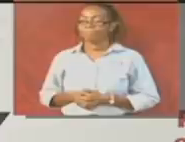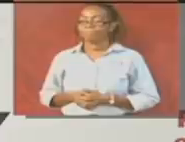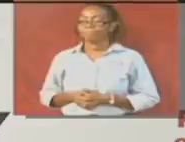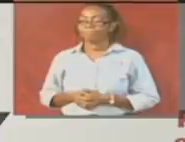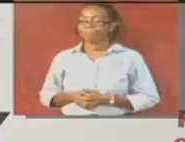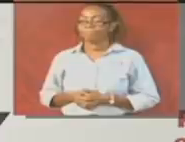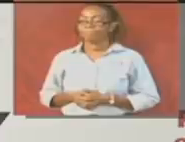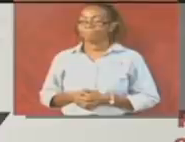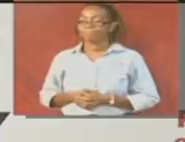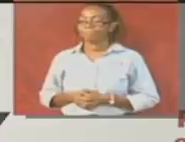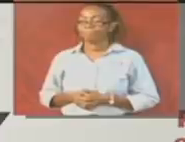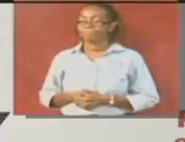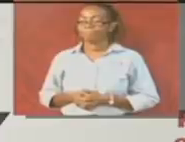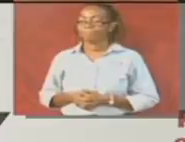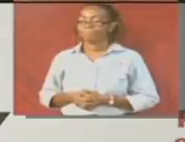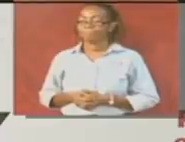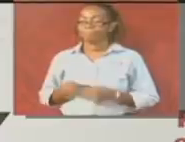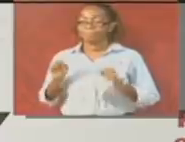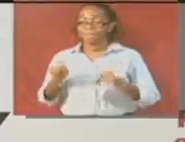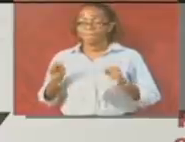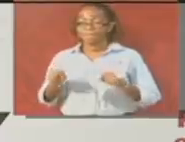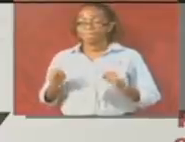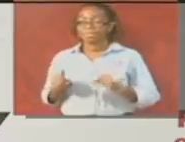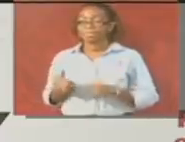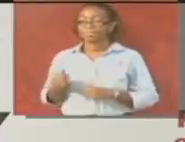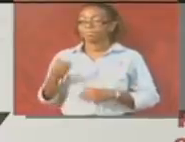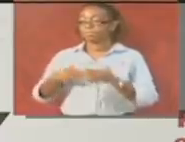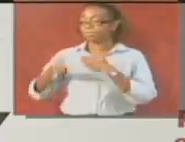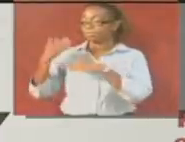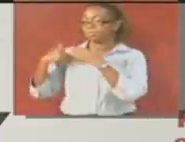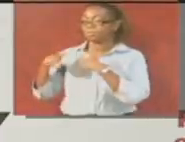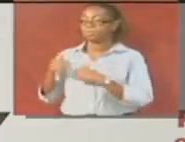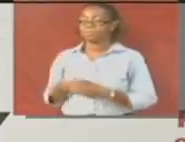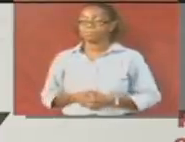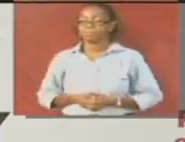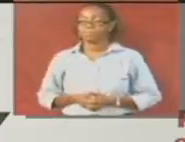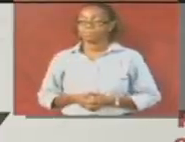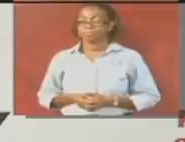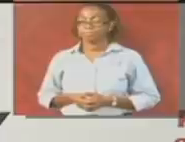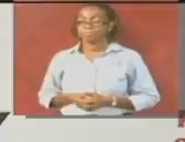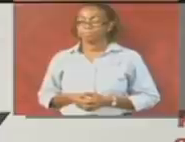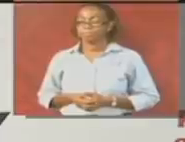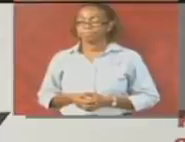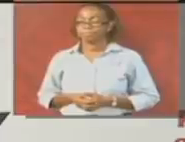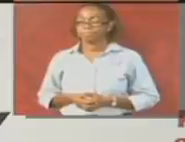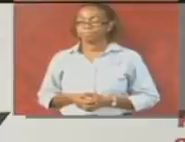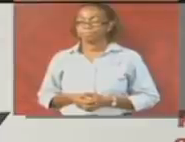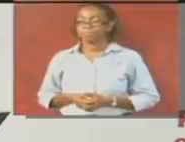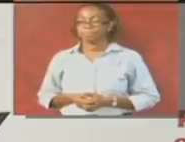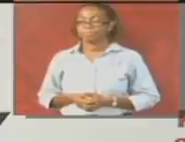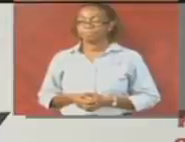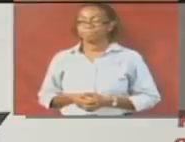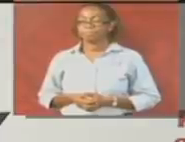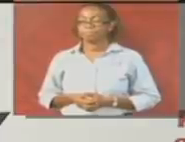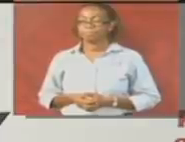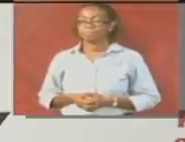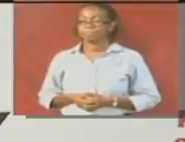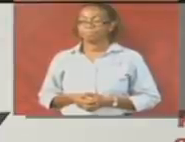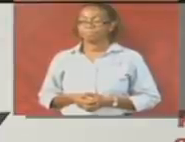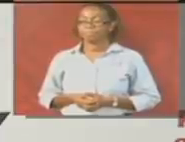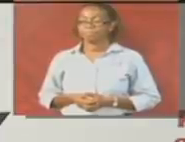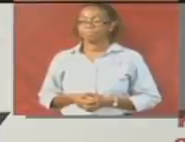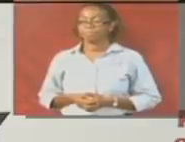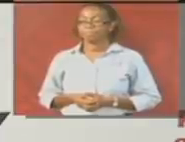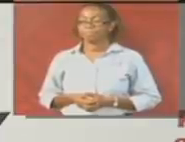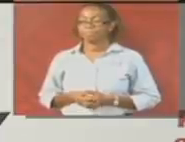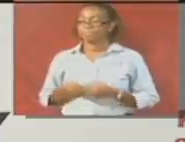there has been in the past several, or there have been in the past several notes, several points at which we